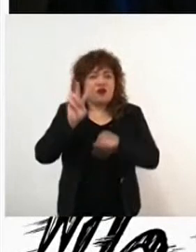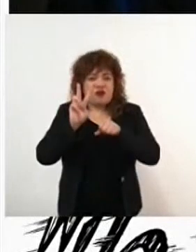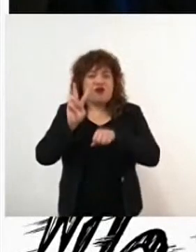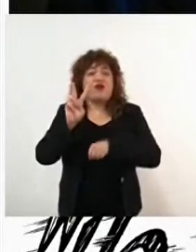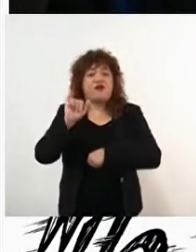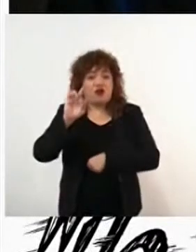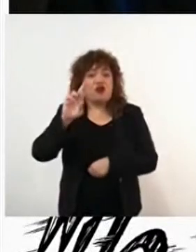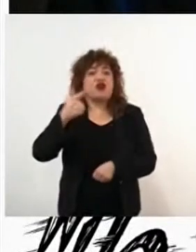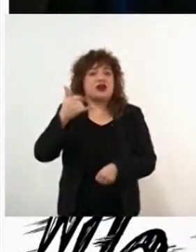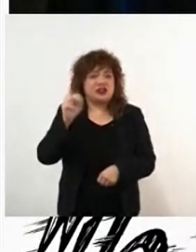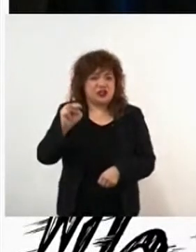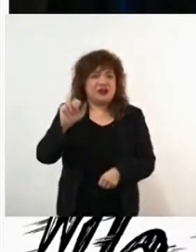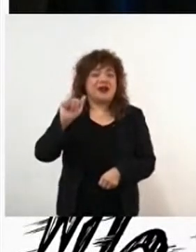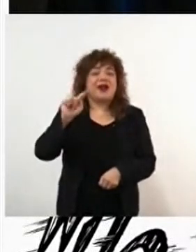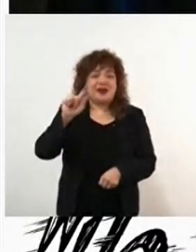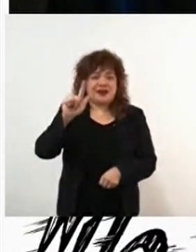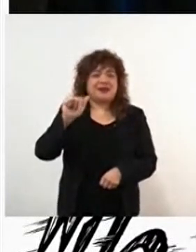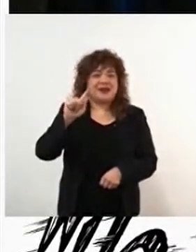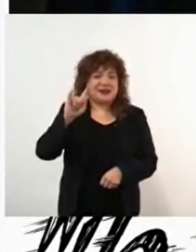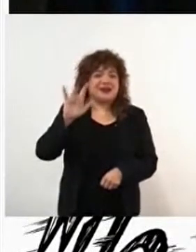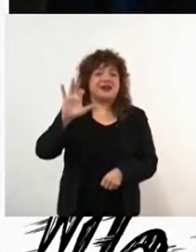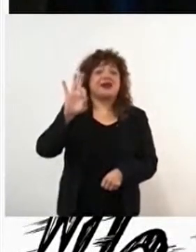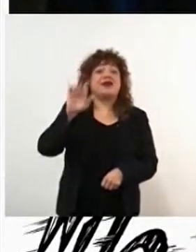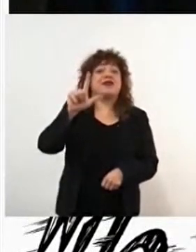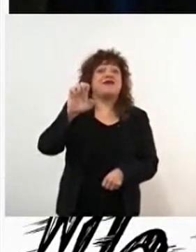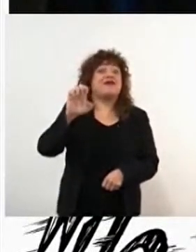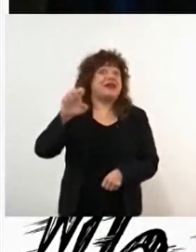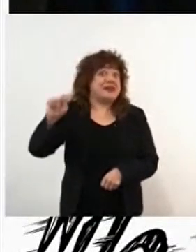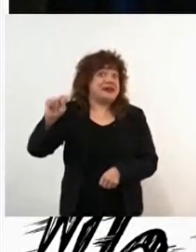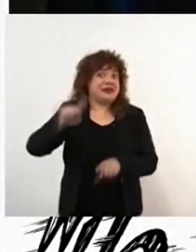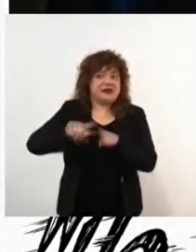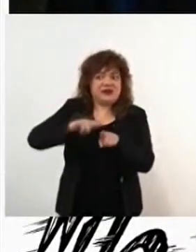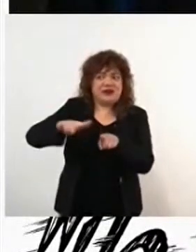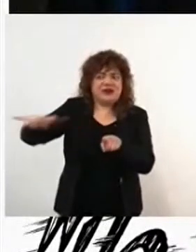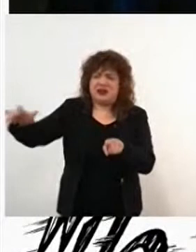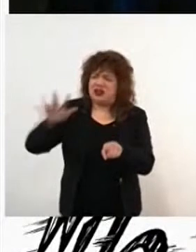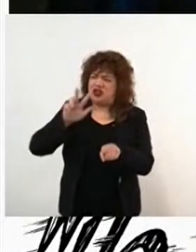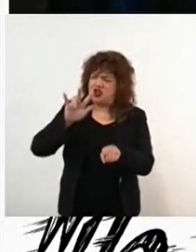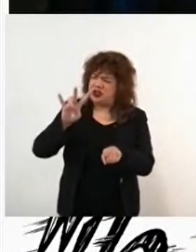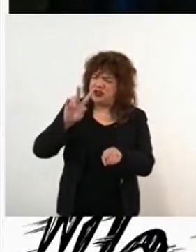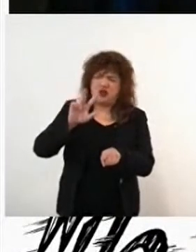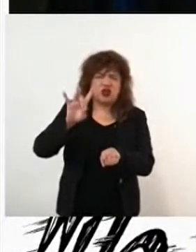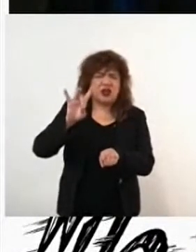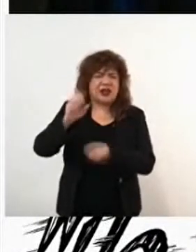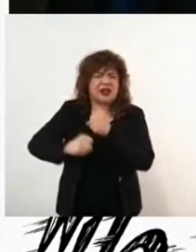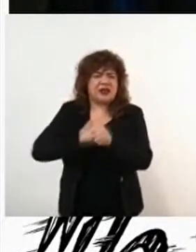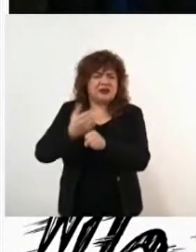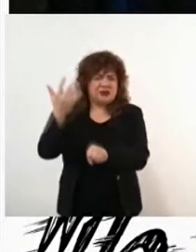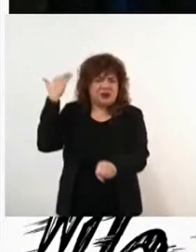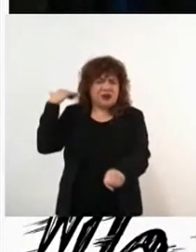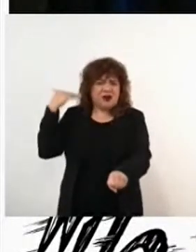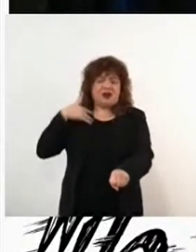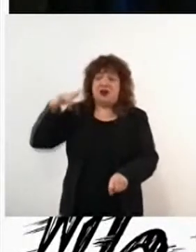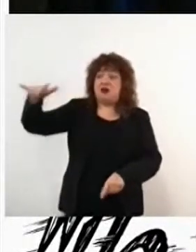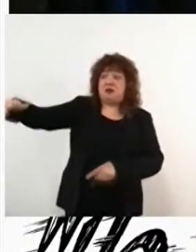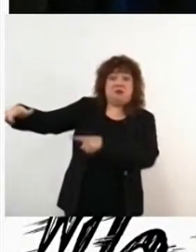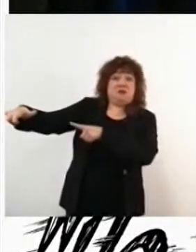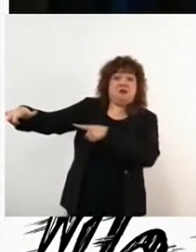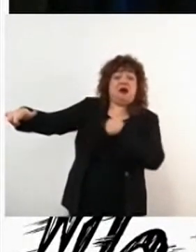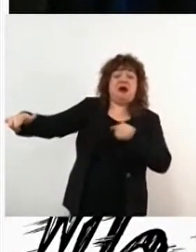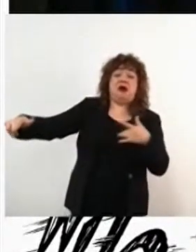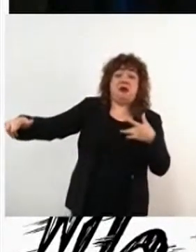fleet, something like 38 years ago. You know, I wasn't sure that